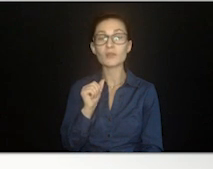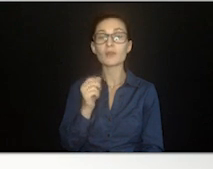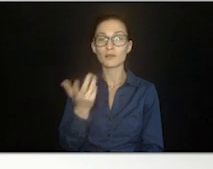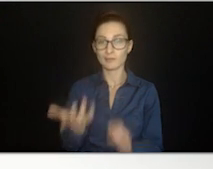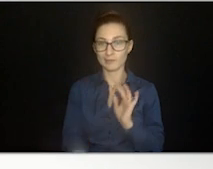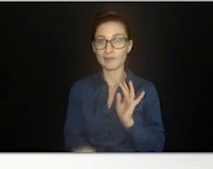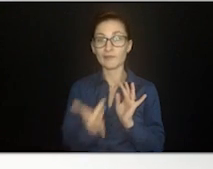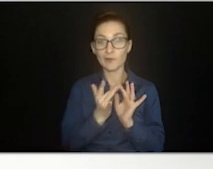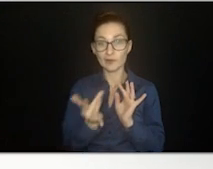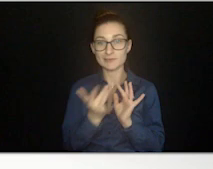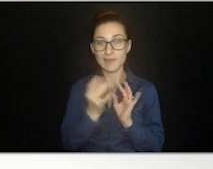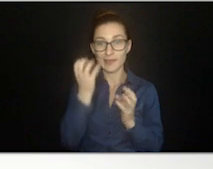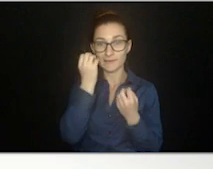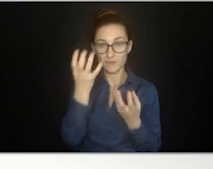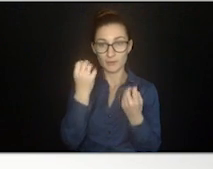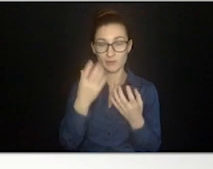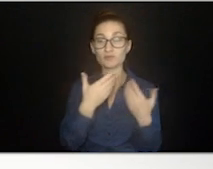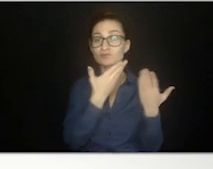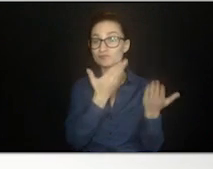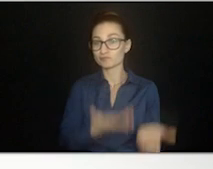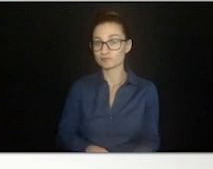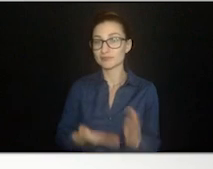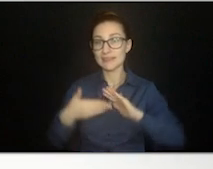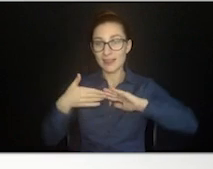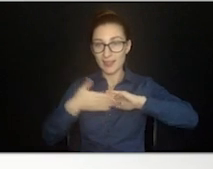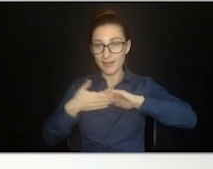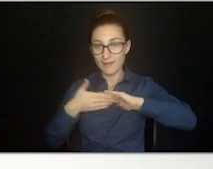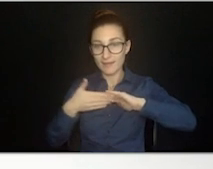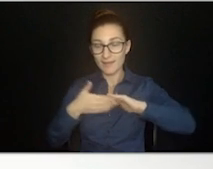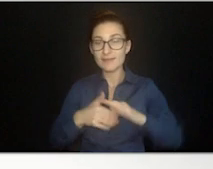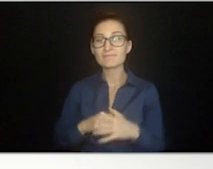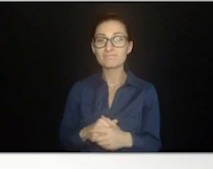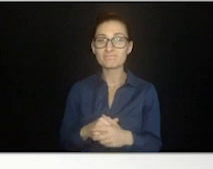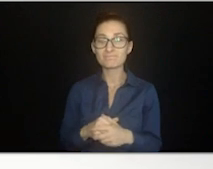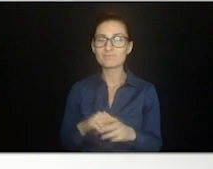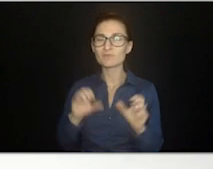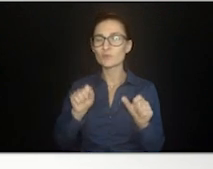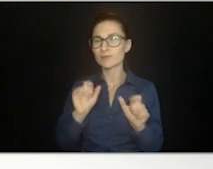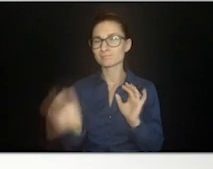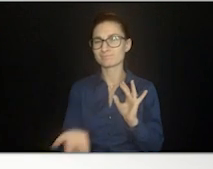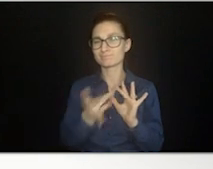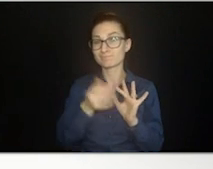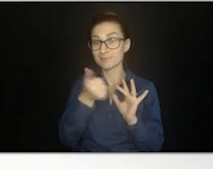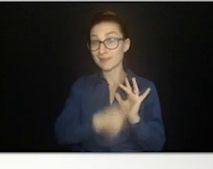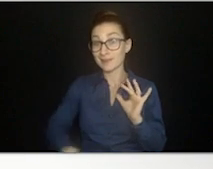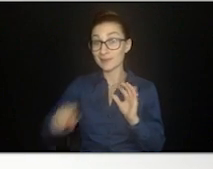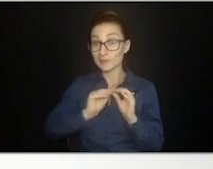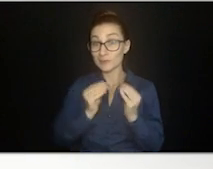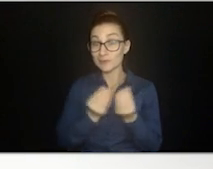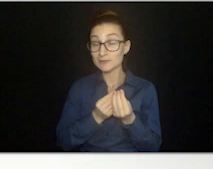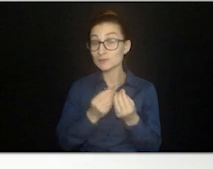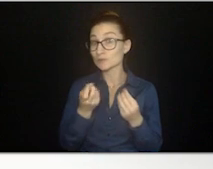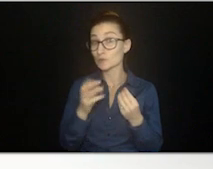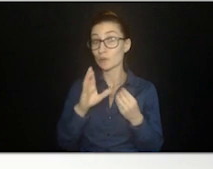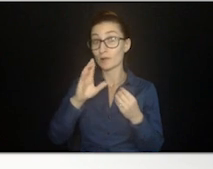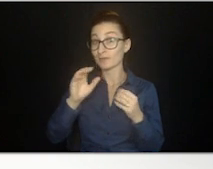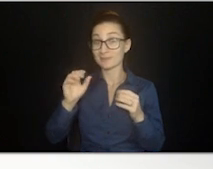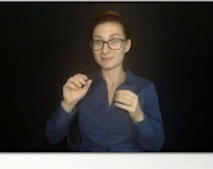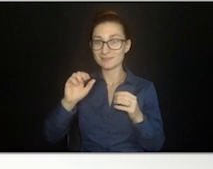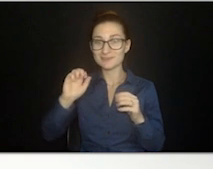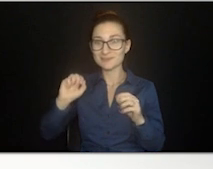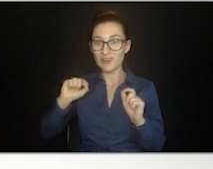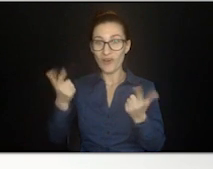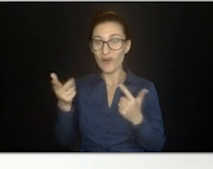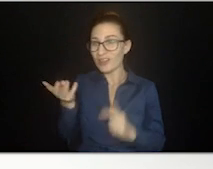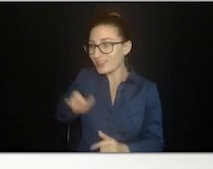Our contact information is on this slide as well, so please feel free to reach out to any or many of us,